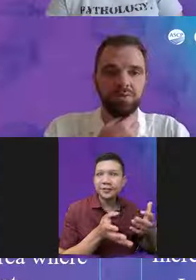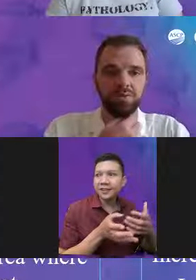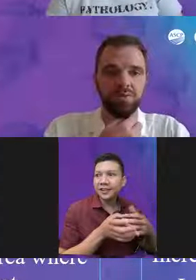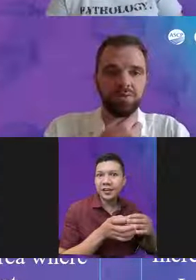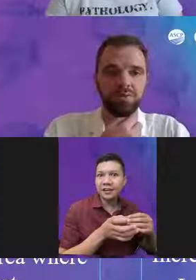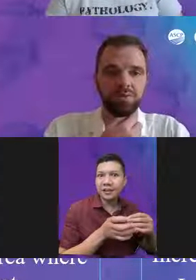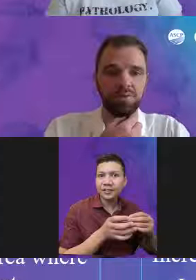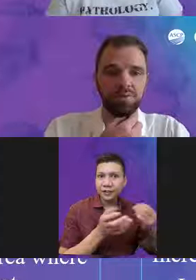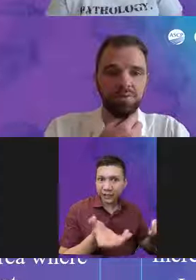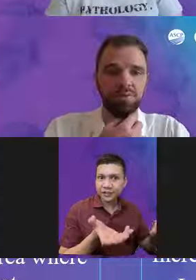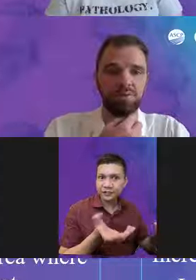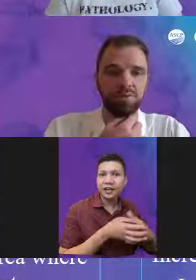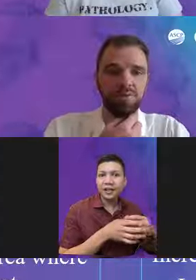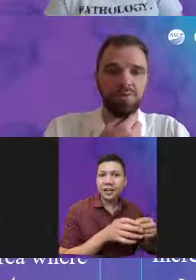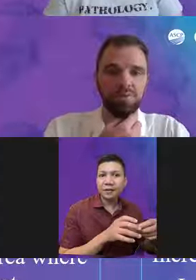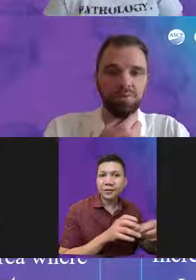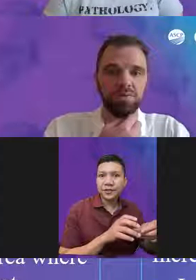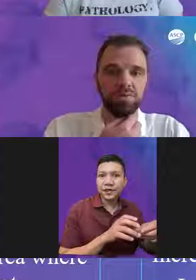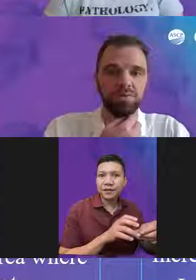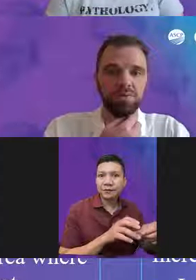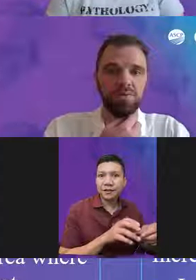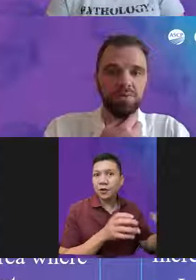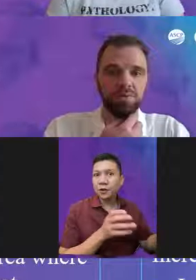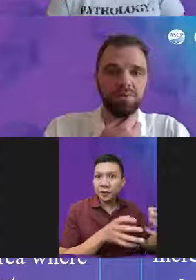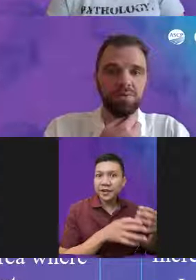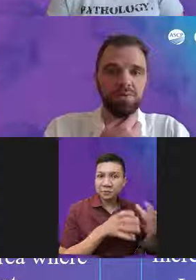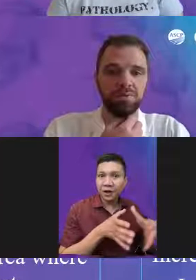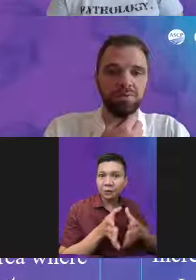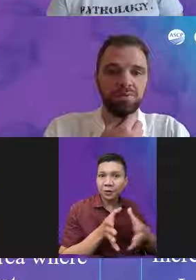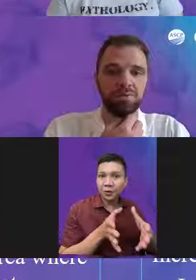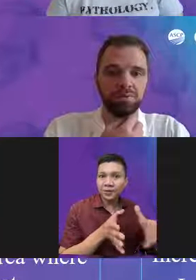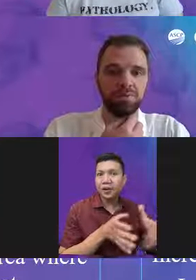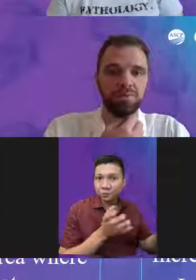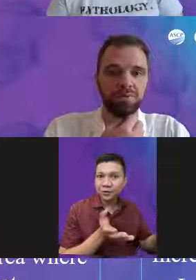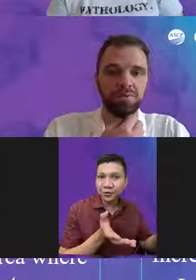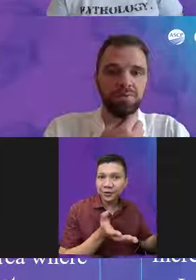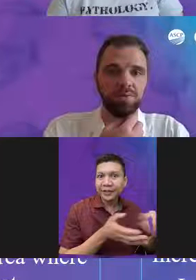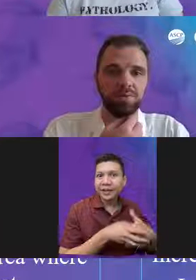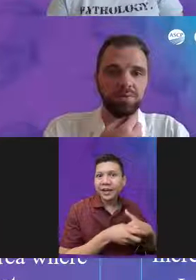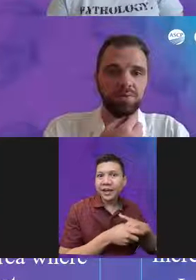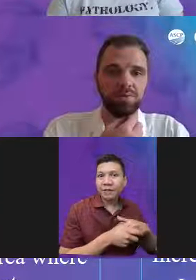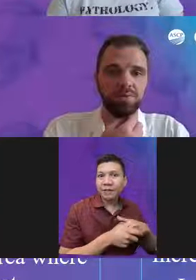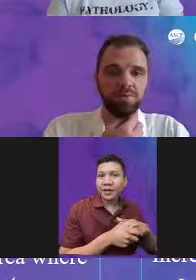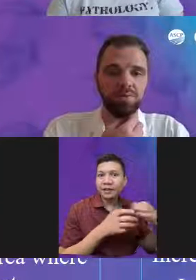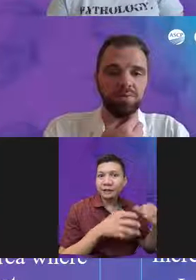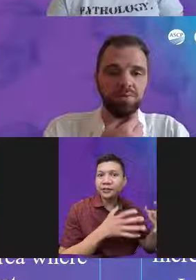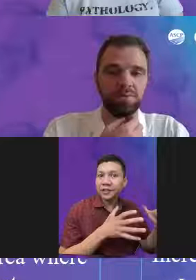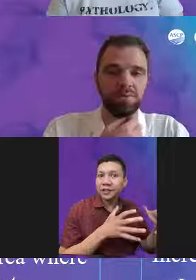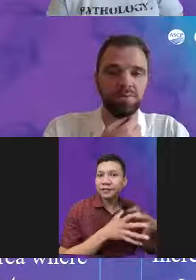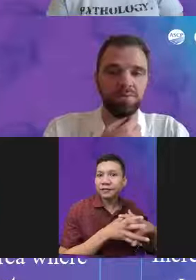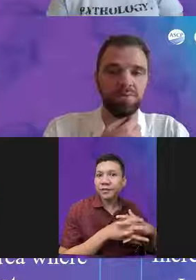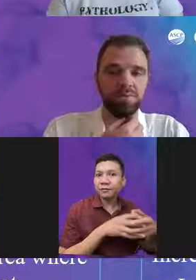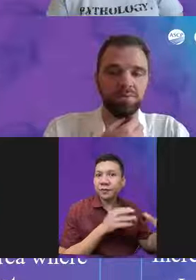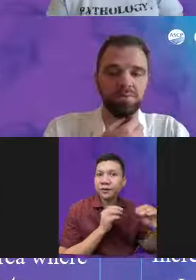interprofessional education, so that we all recognize what our roles are, what we're doing, and